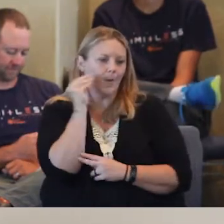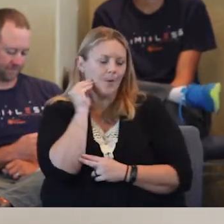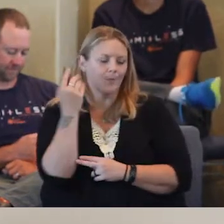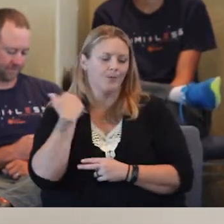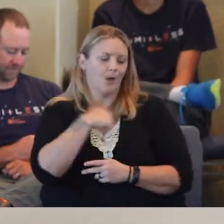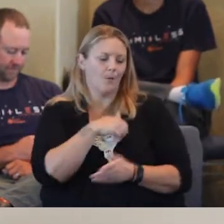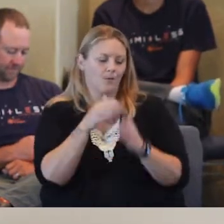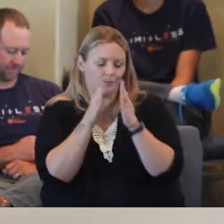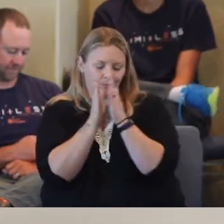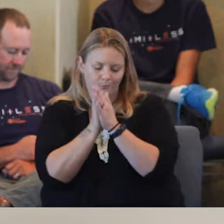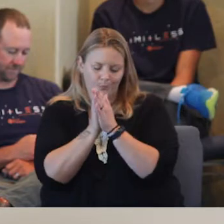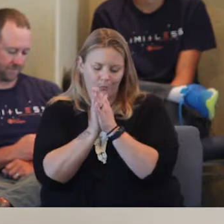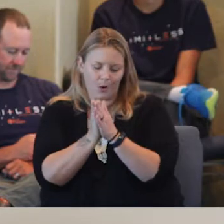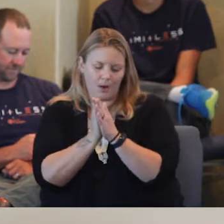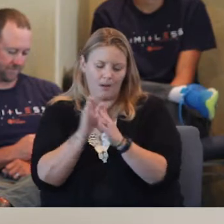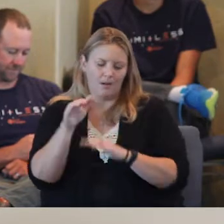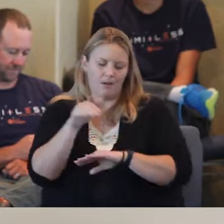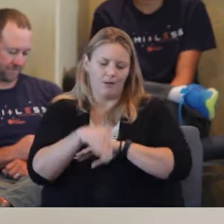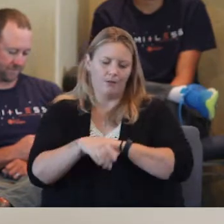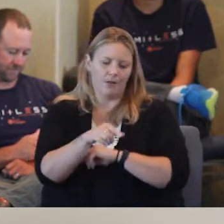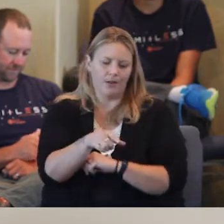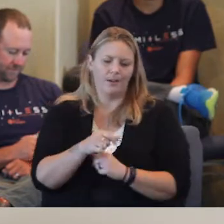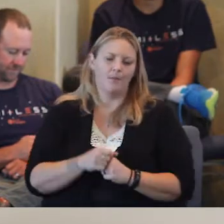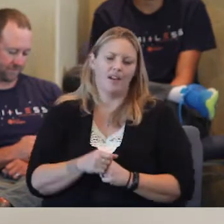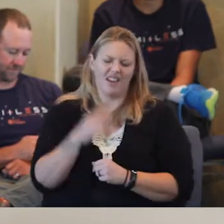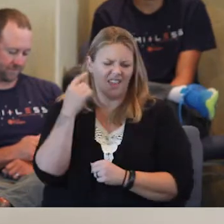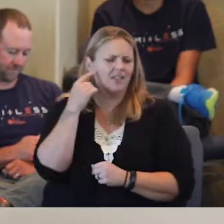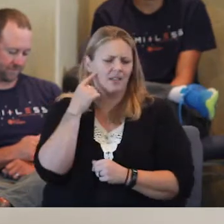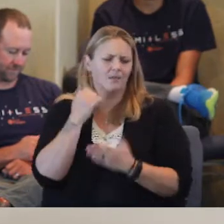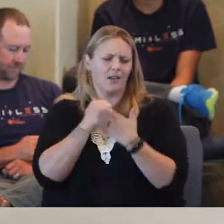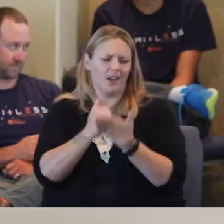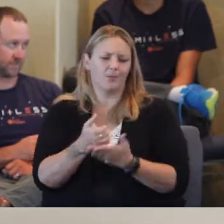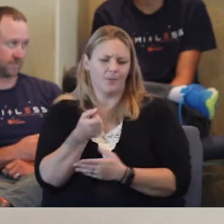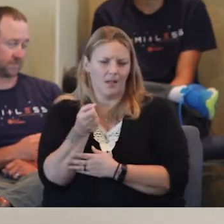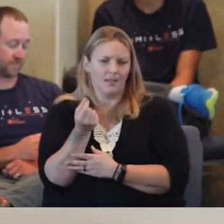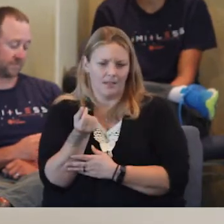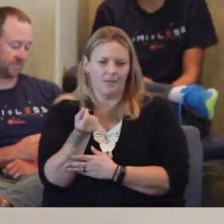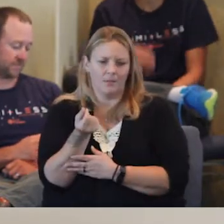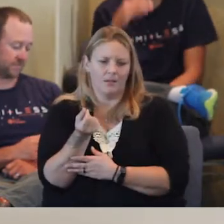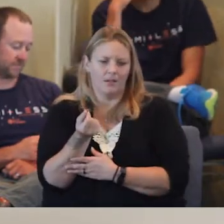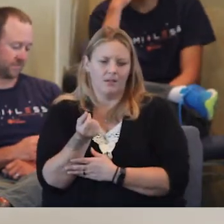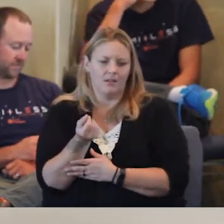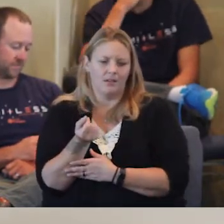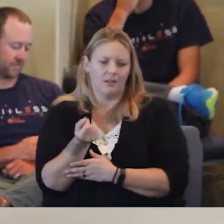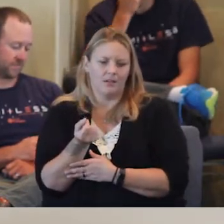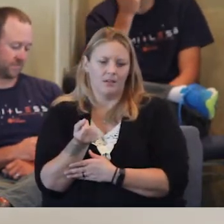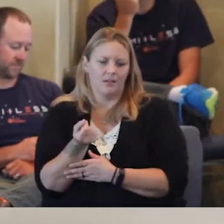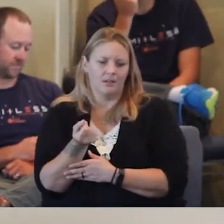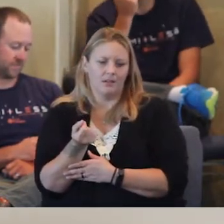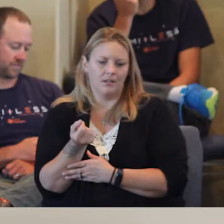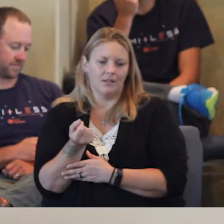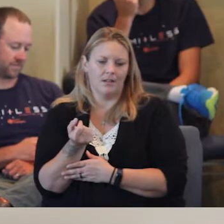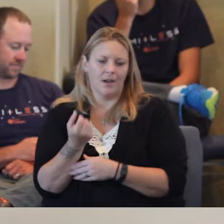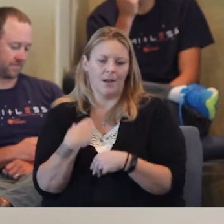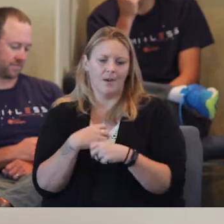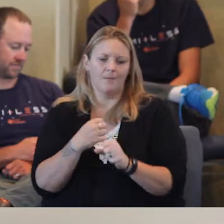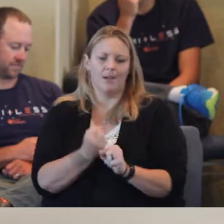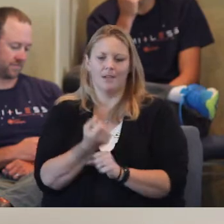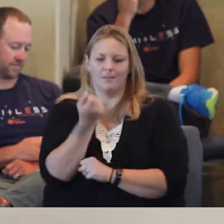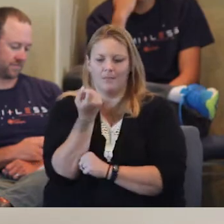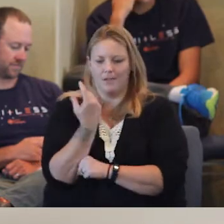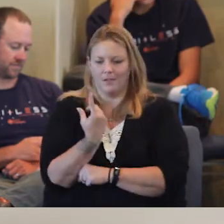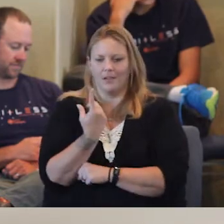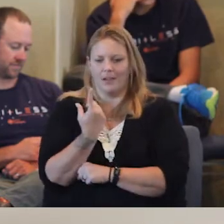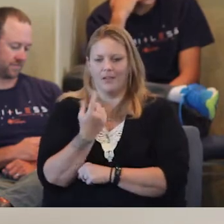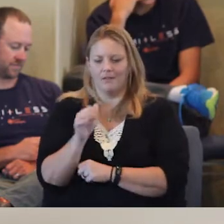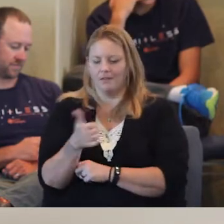praying over him, and I think we helped him a little bit at least, and just